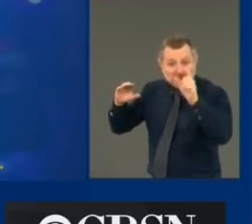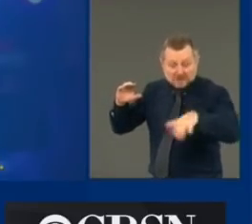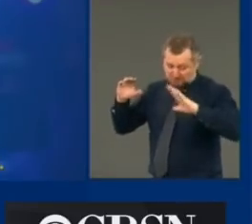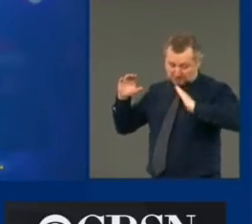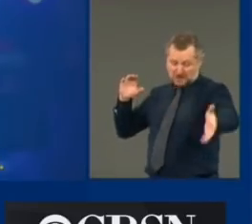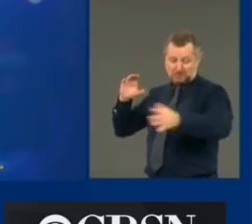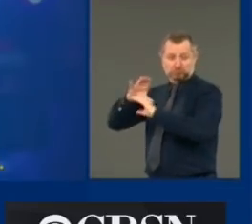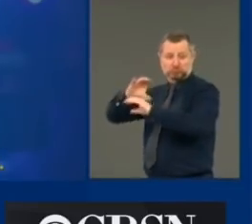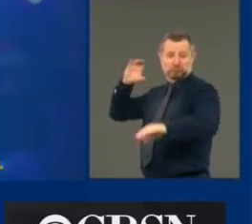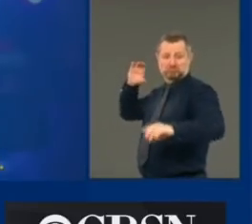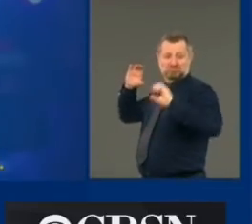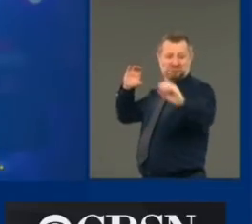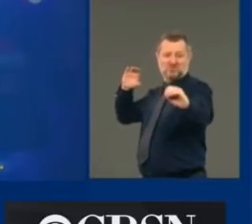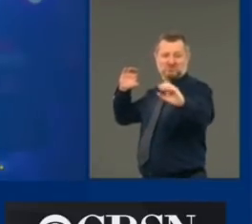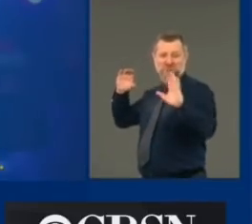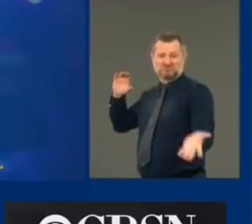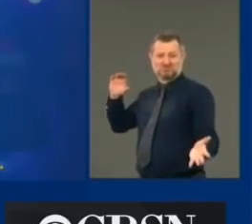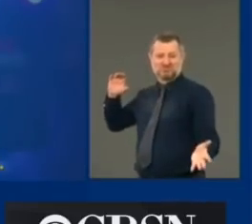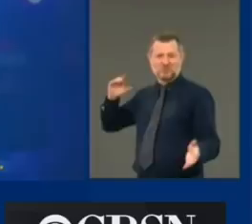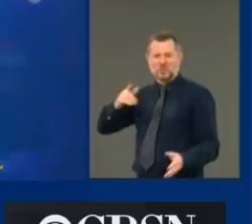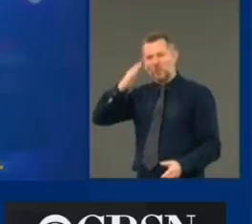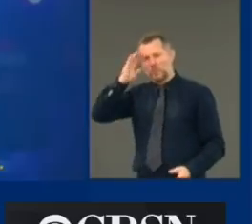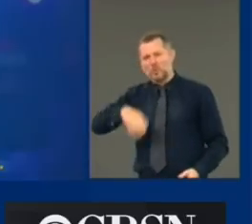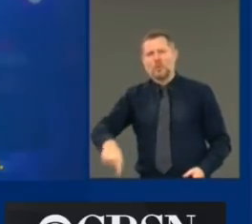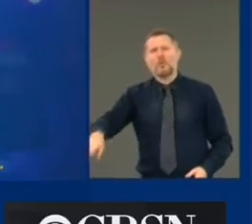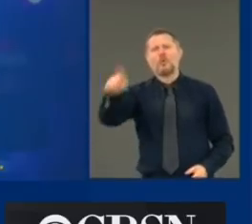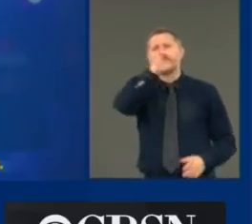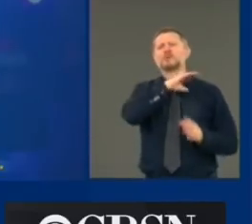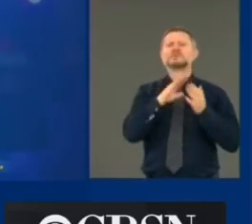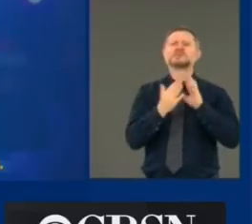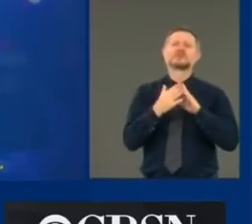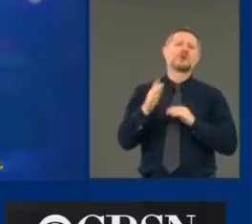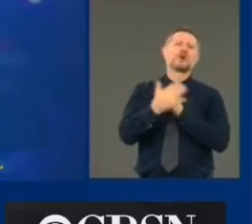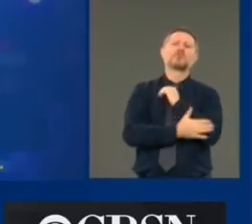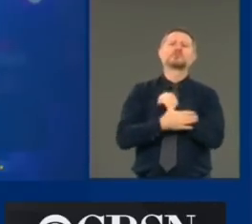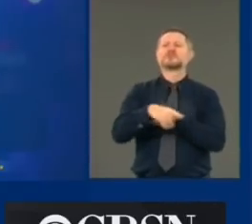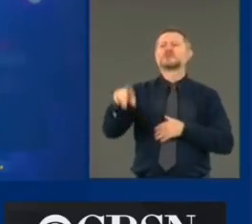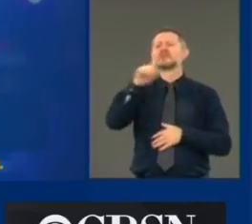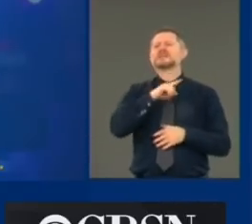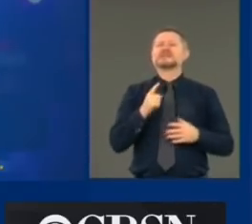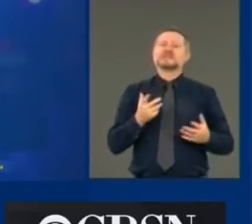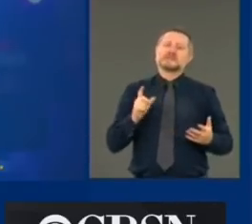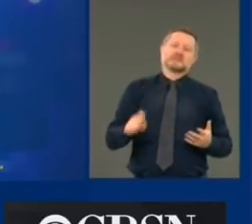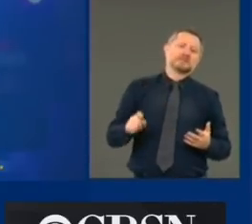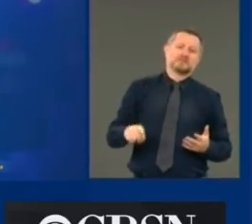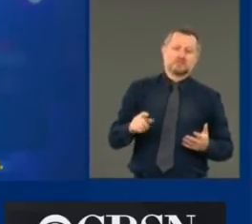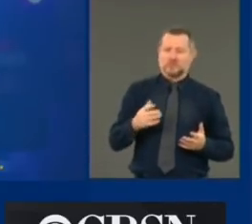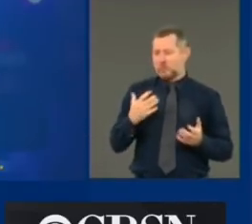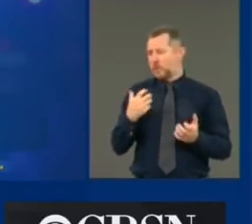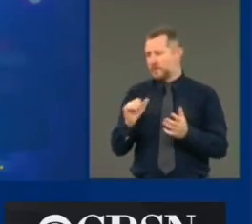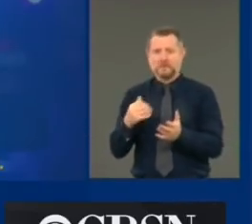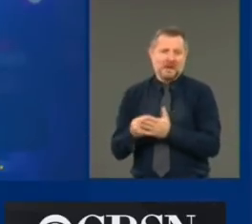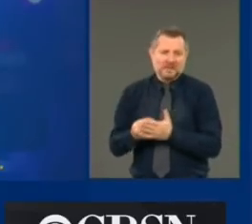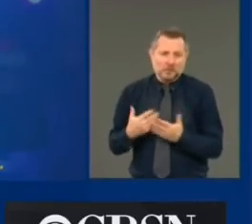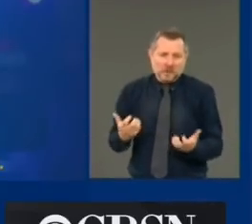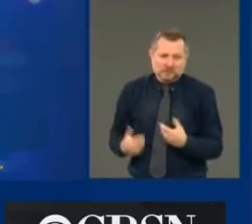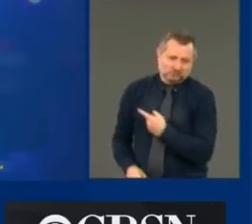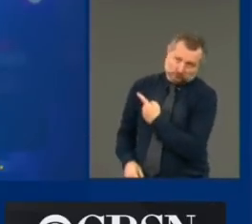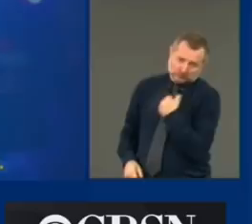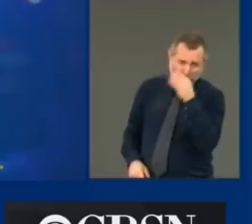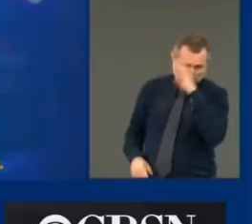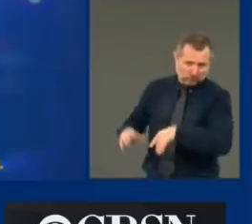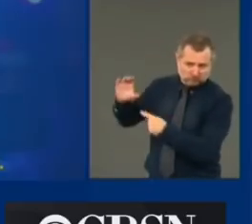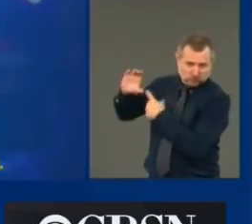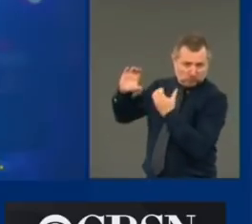don't believe there's a city or a county in this state that will say they don't want state funding.